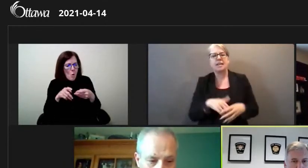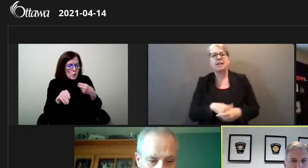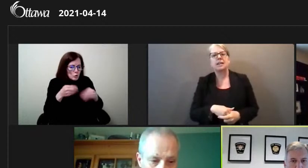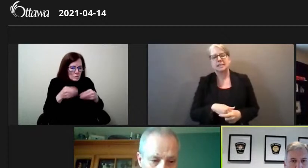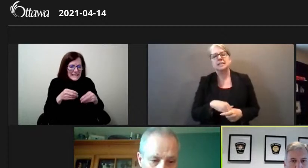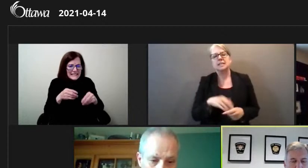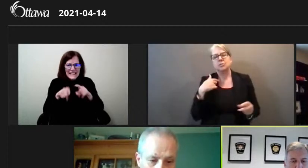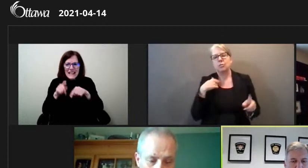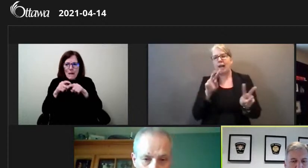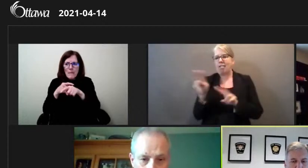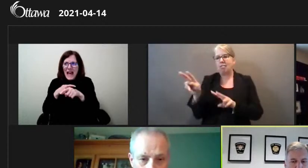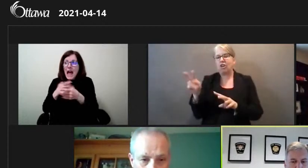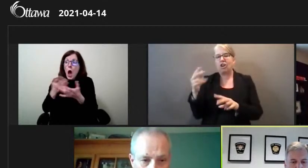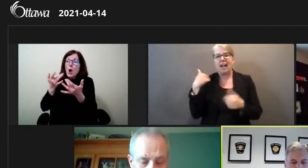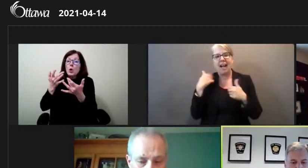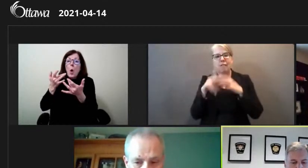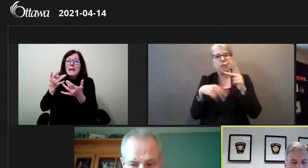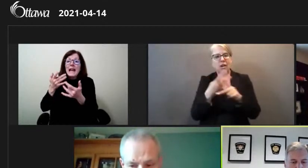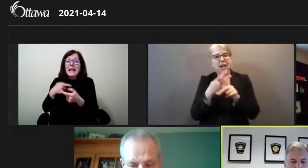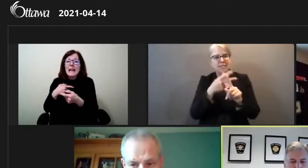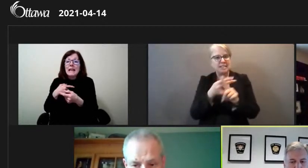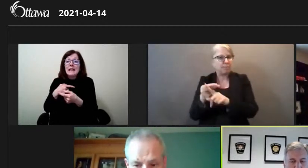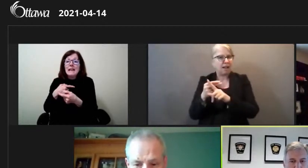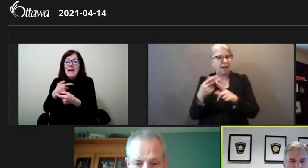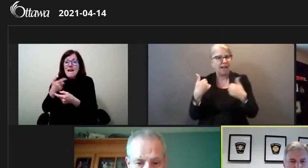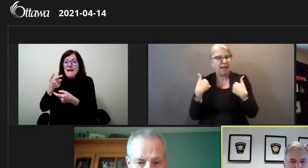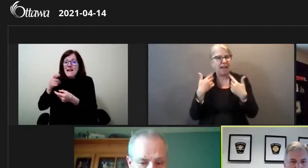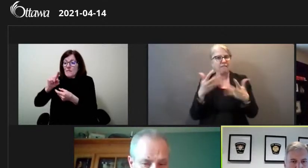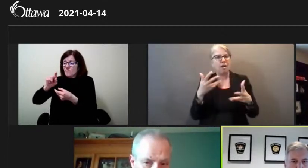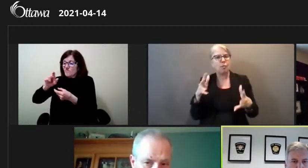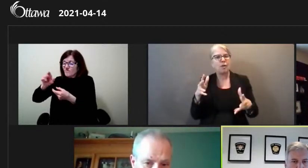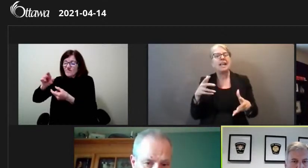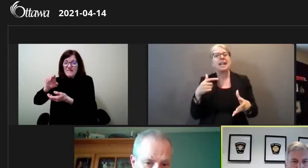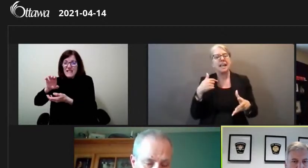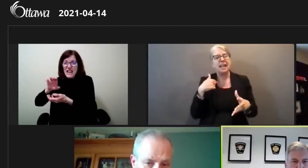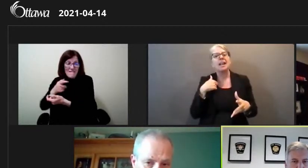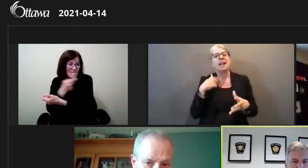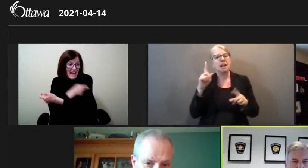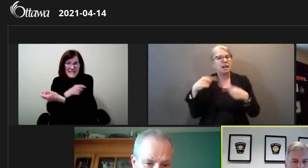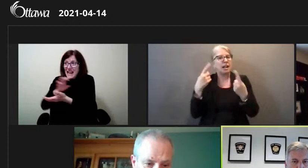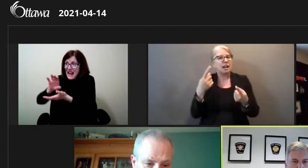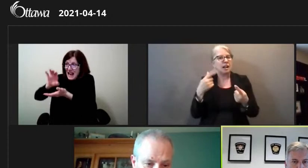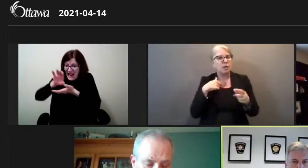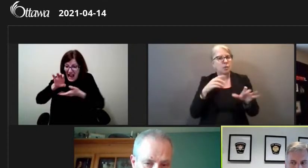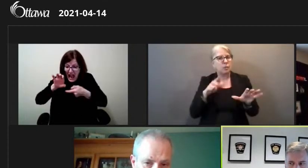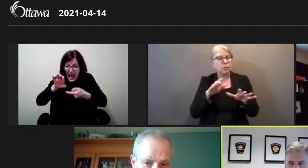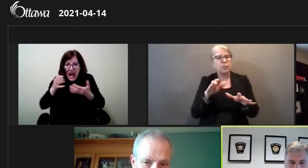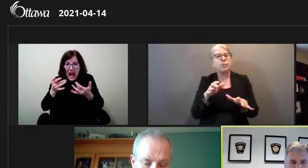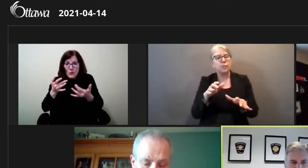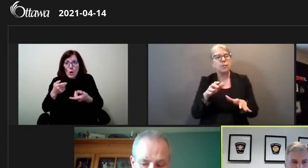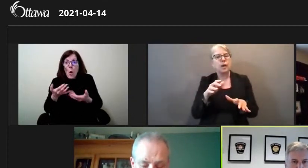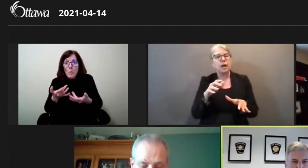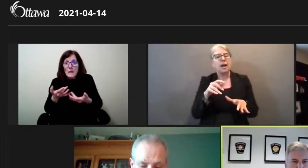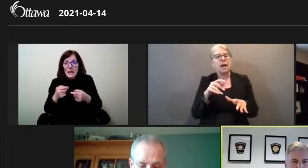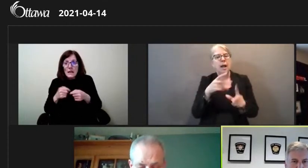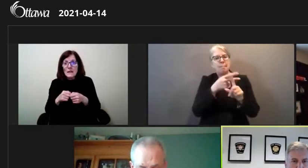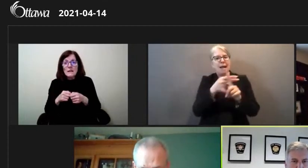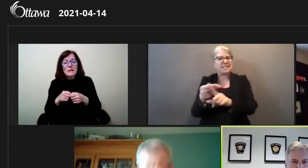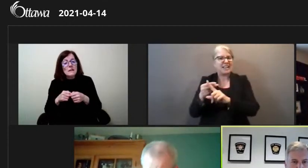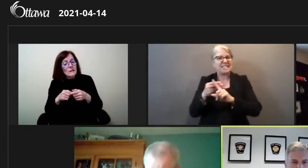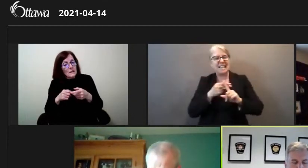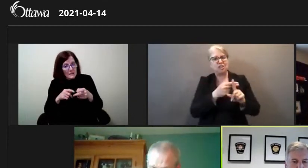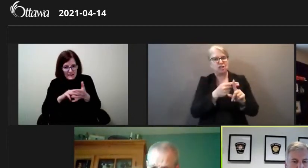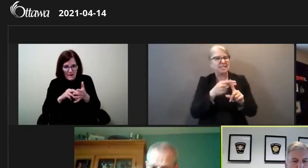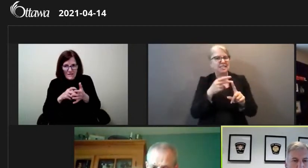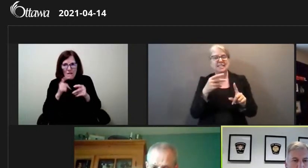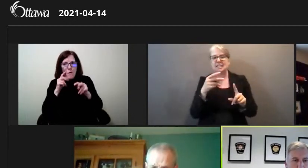what supply we have, already to the 30th, what supply we did have is all our mass vaccination sites are completely booked